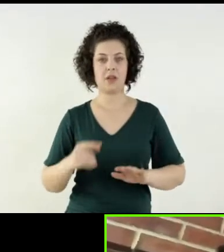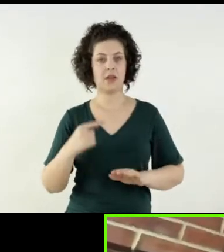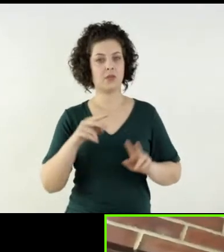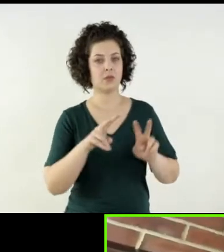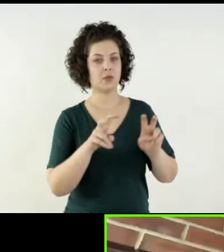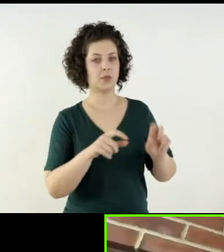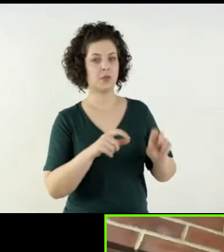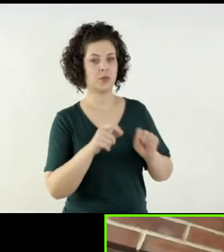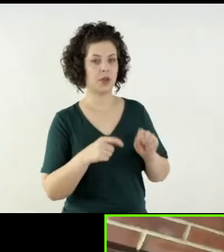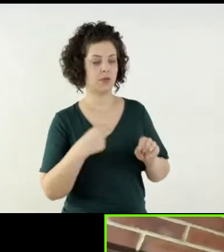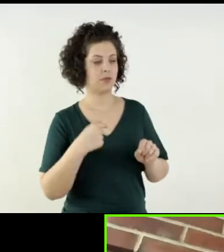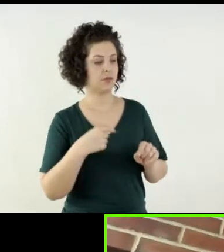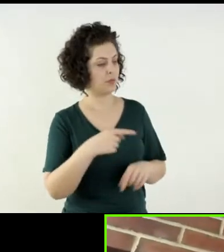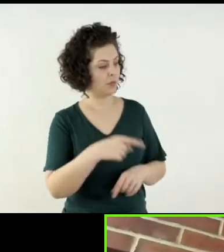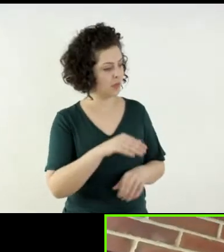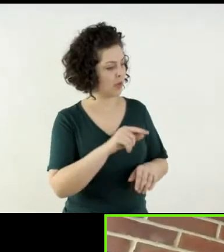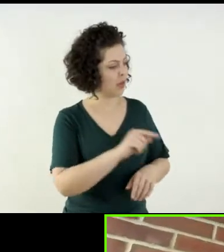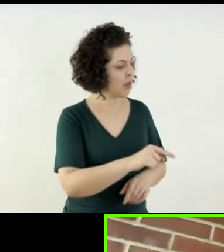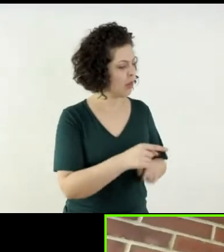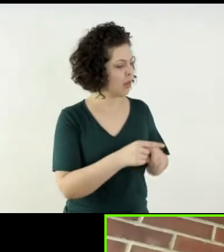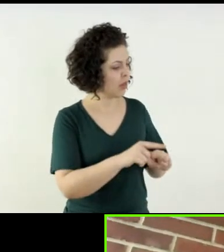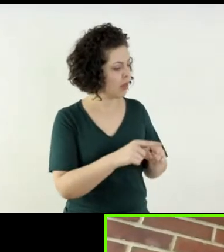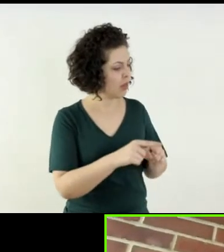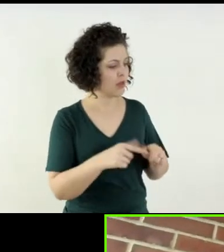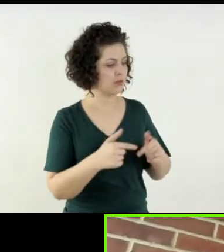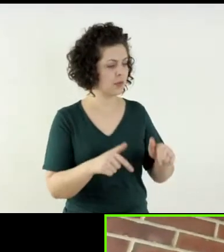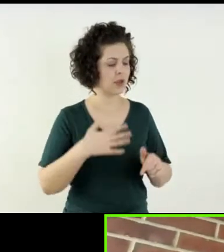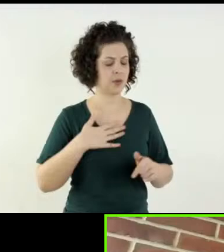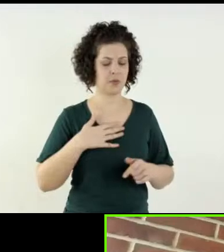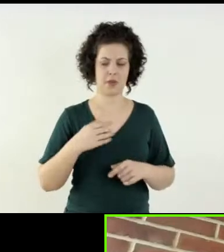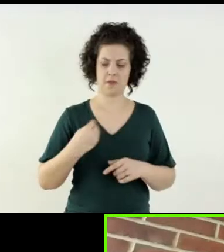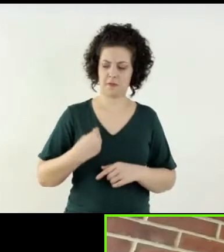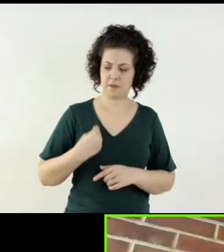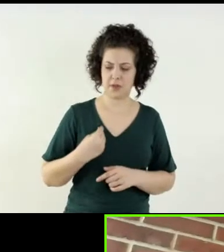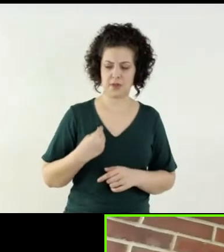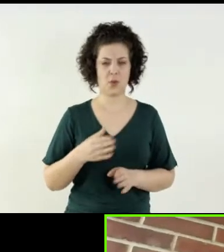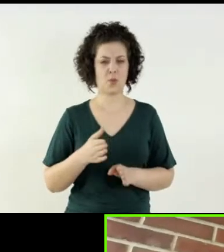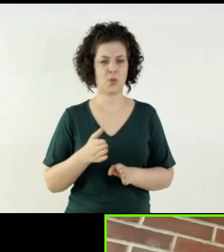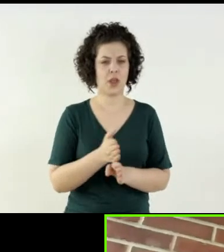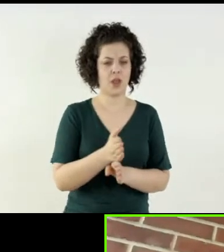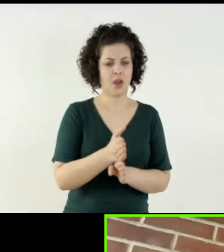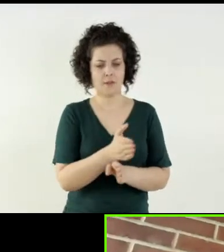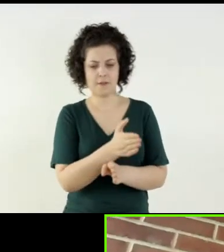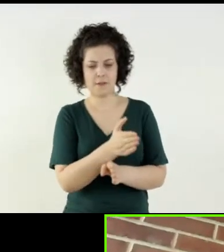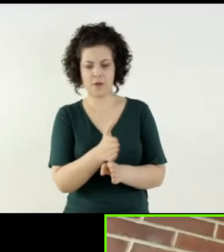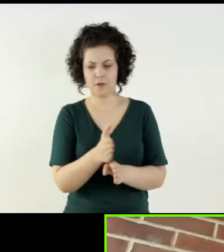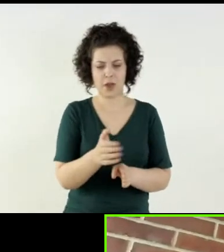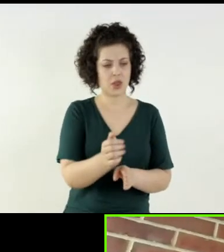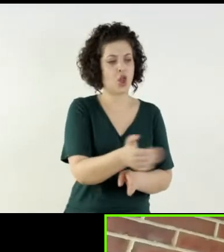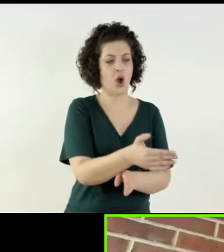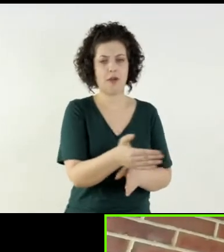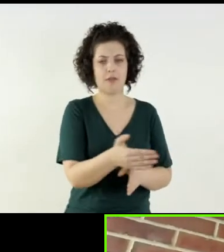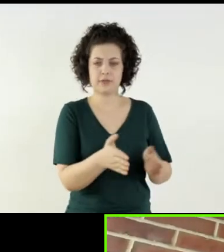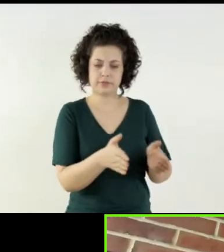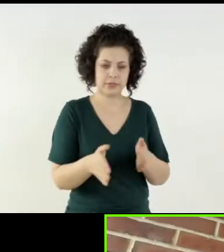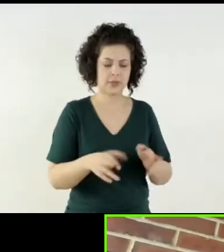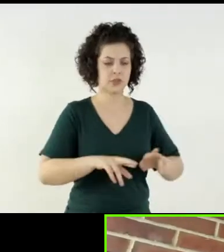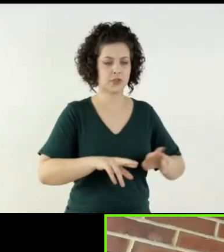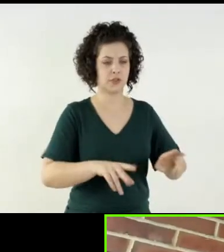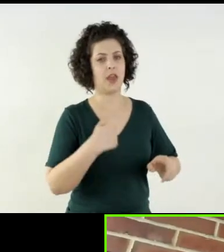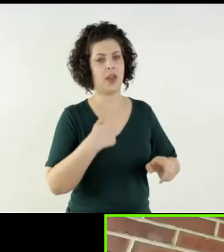life is, what are the boundaries of feminism, of contemporary feminism? And I would argue that